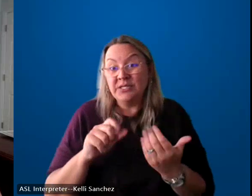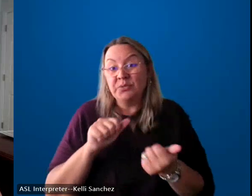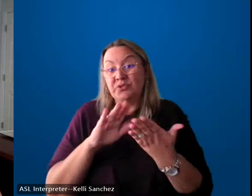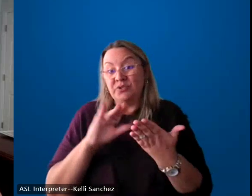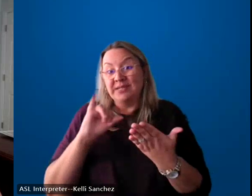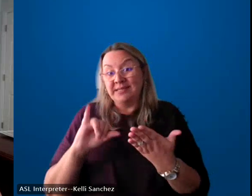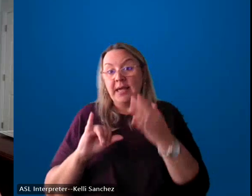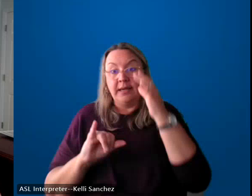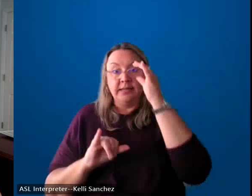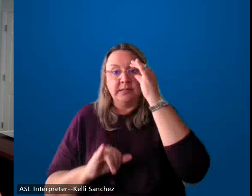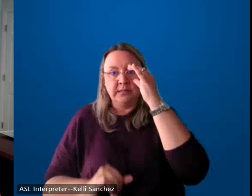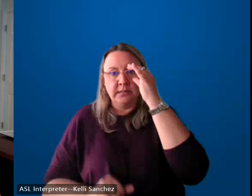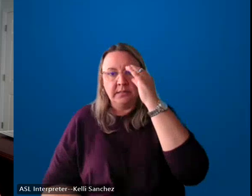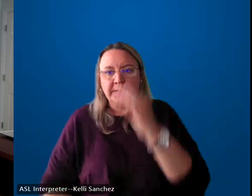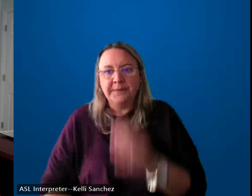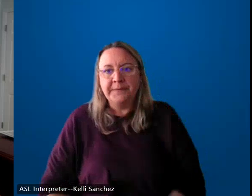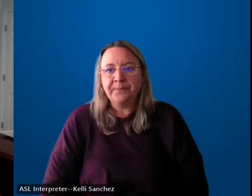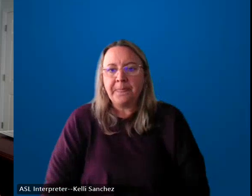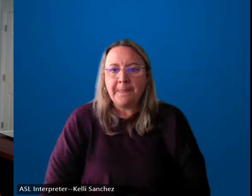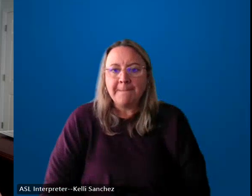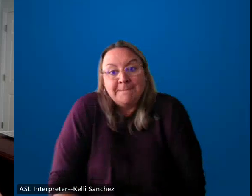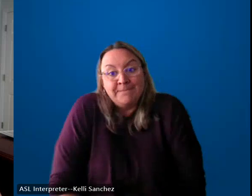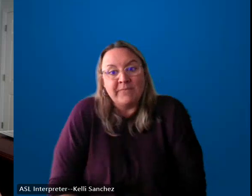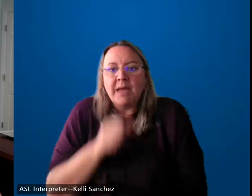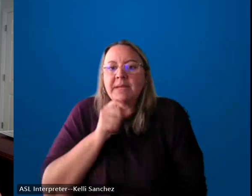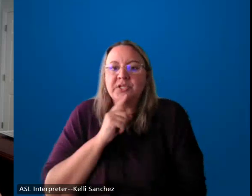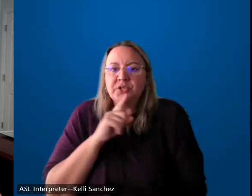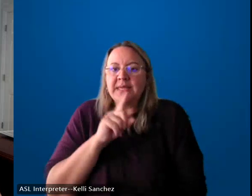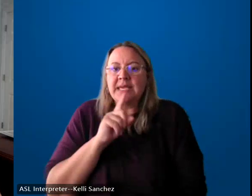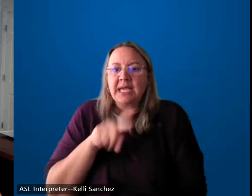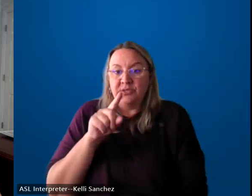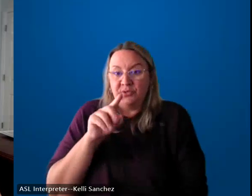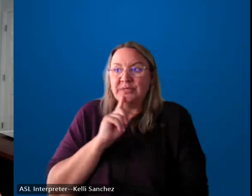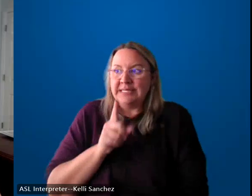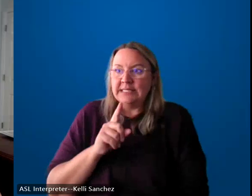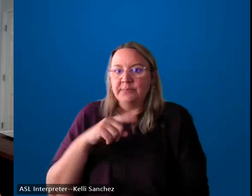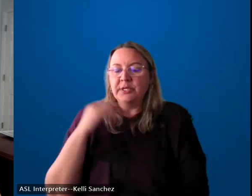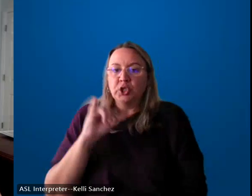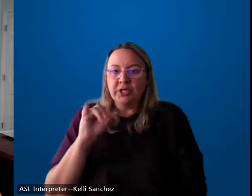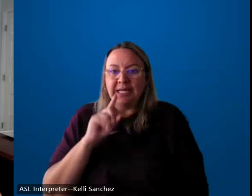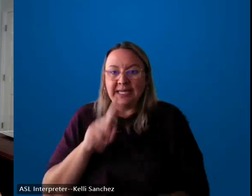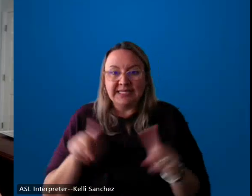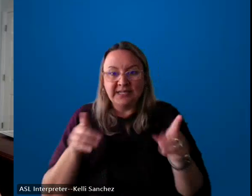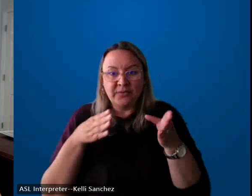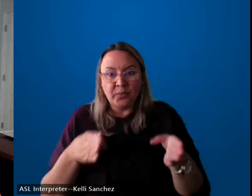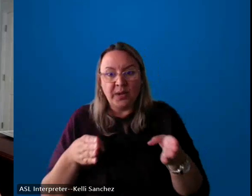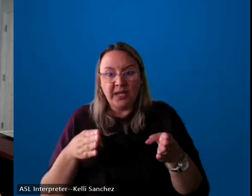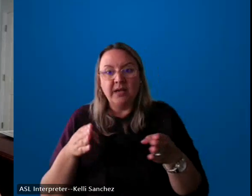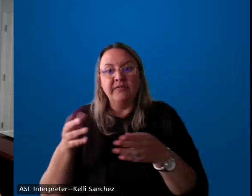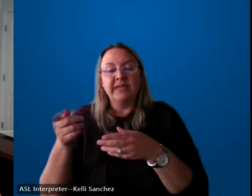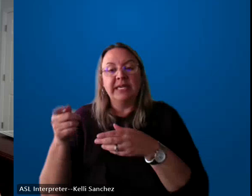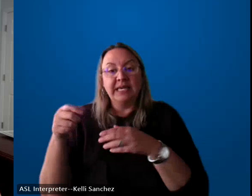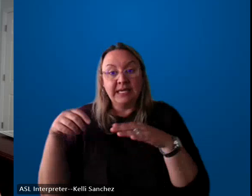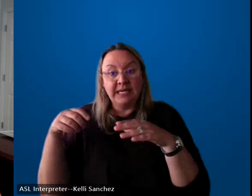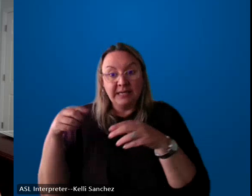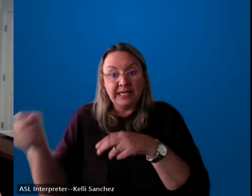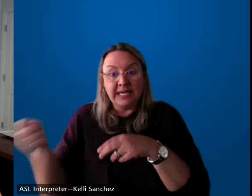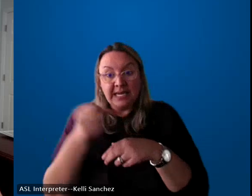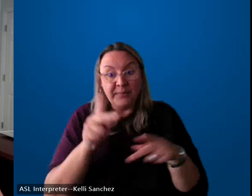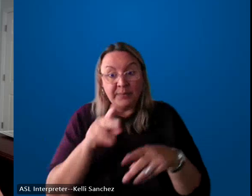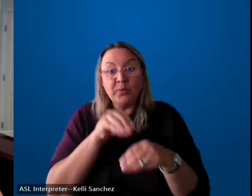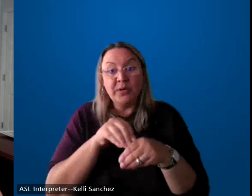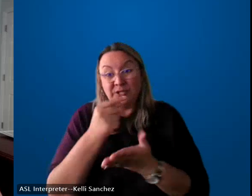and say, and I don't know what the answer is, but definitely look at maybe a different model of getting people into treatment, right? Yeah.